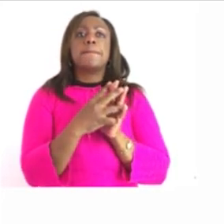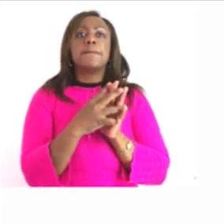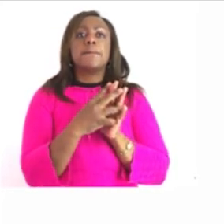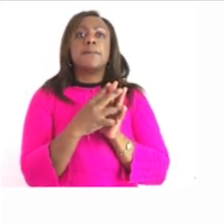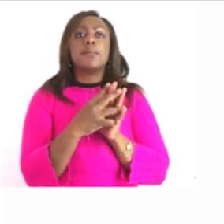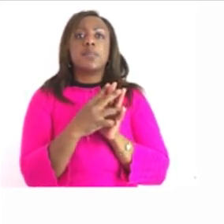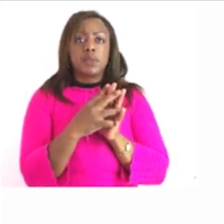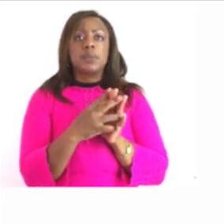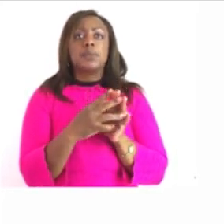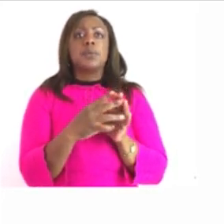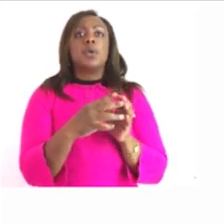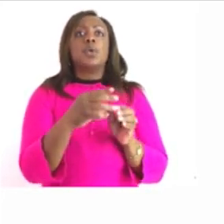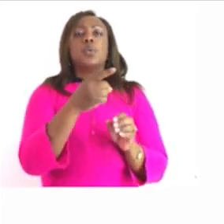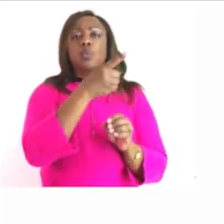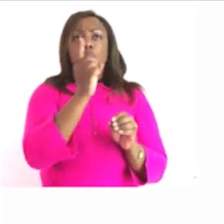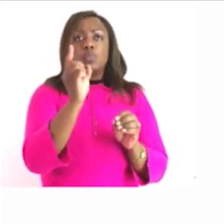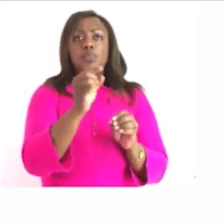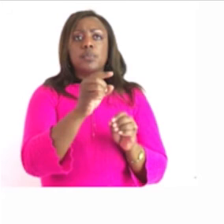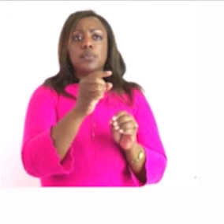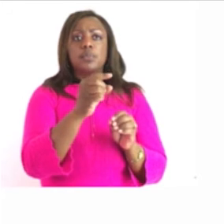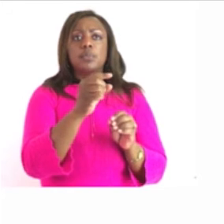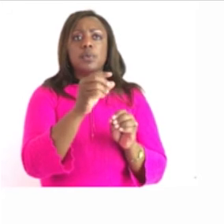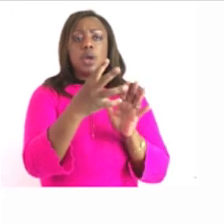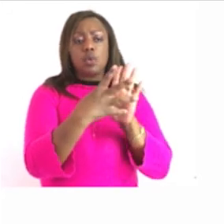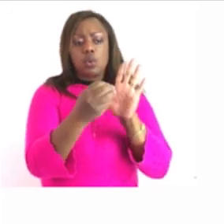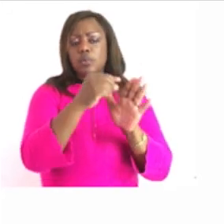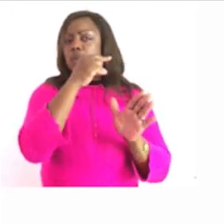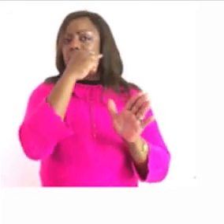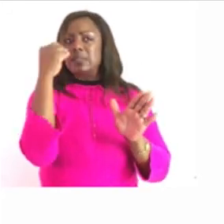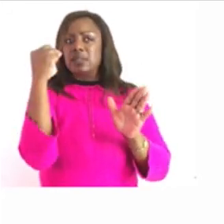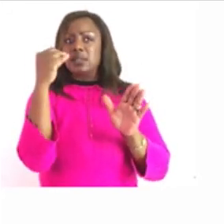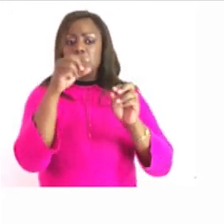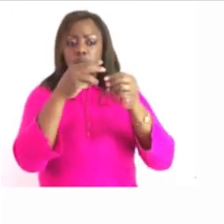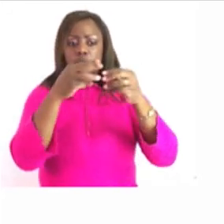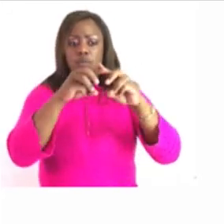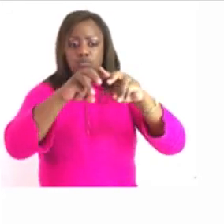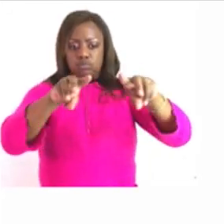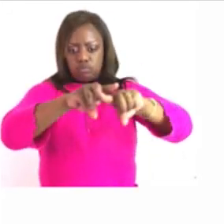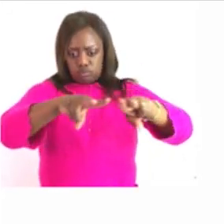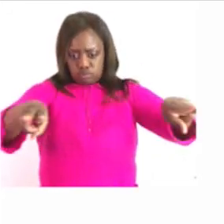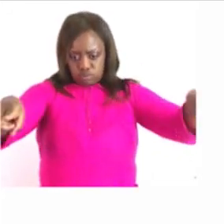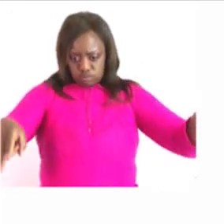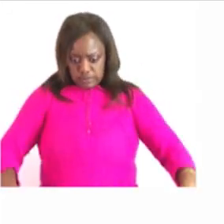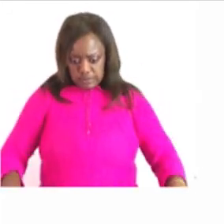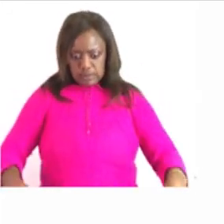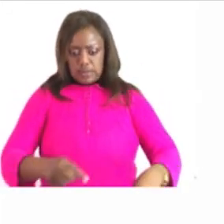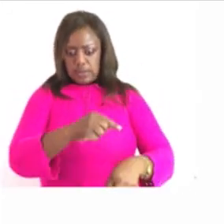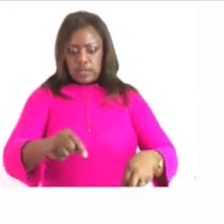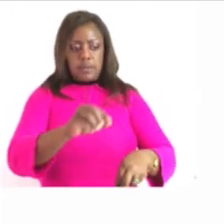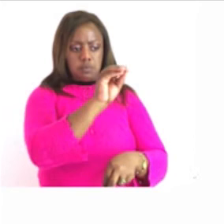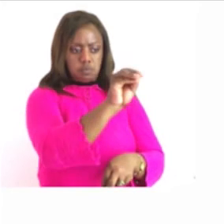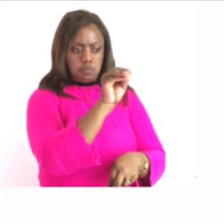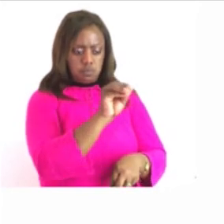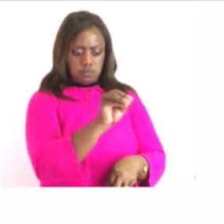organs from question 1 and complete the table below by describing the function of the following organs. So we